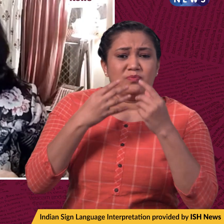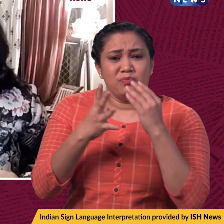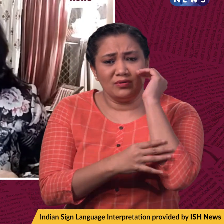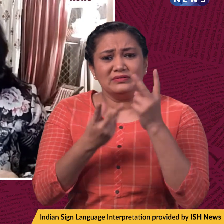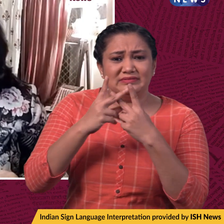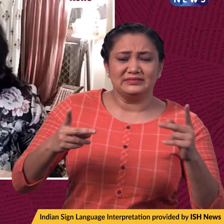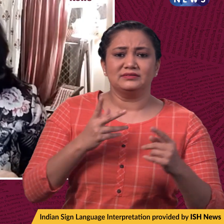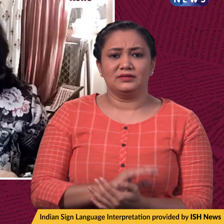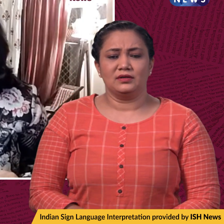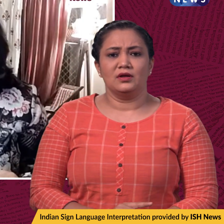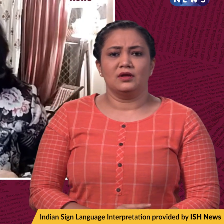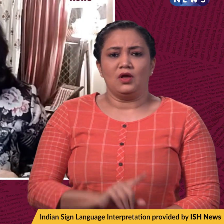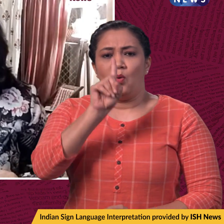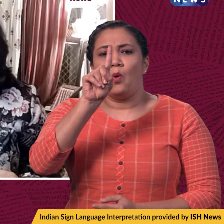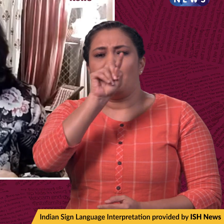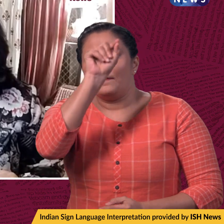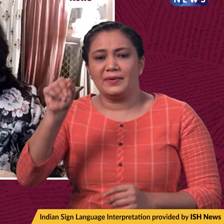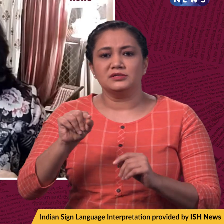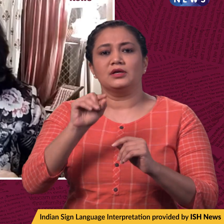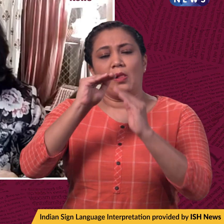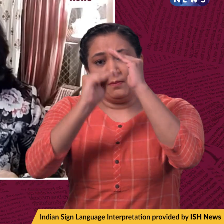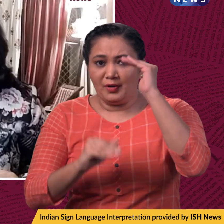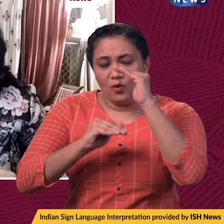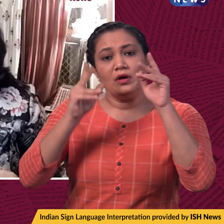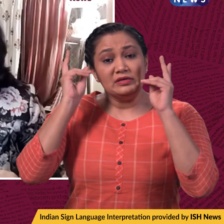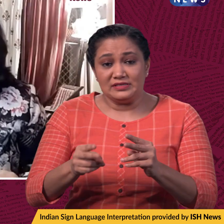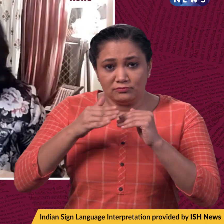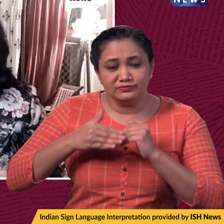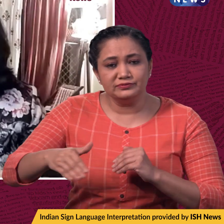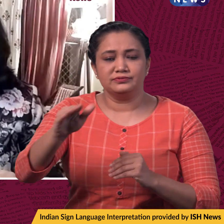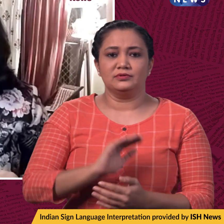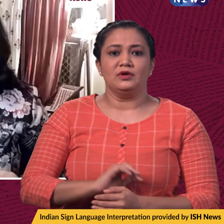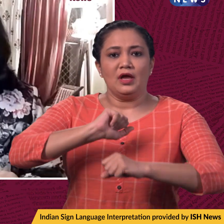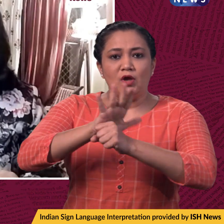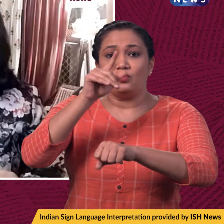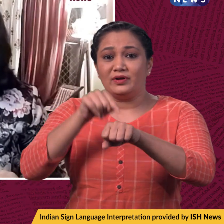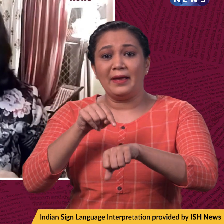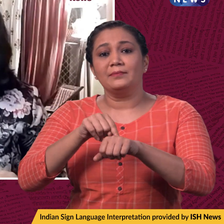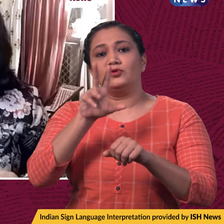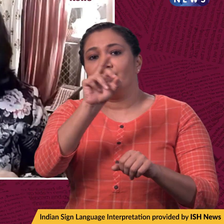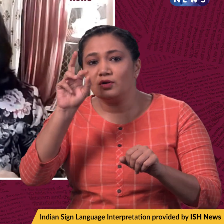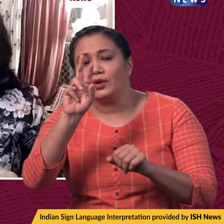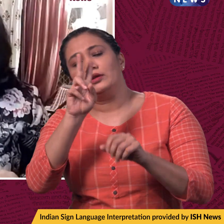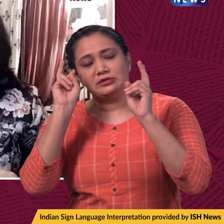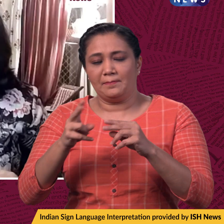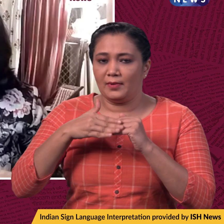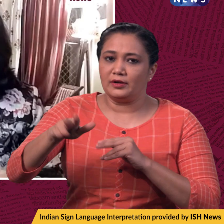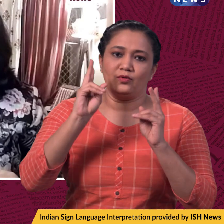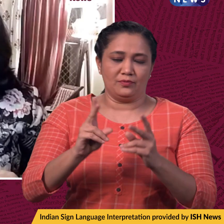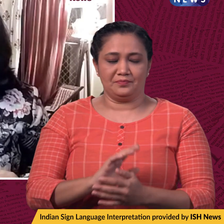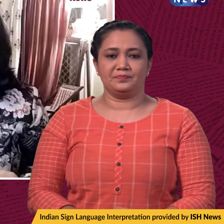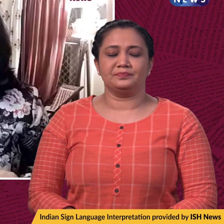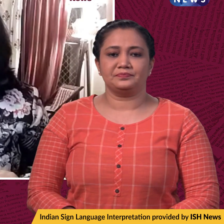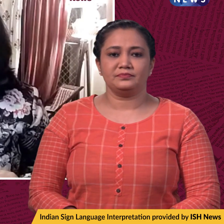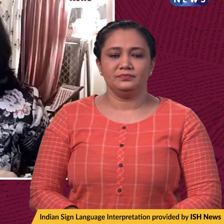poverty in India is less than 1% in 2019, and it remained at that level during the pandemic as well. End quote.